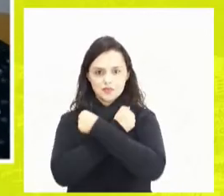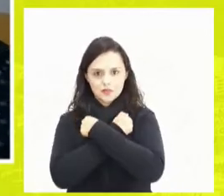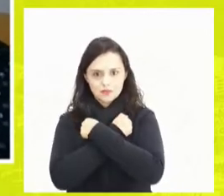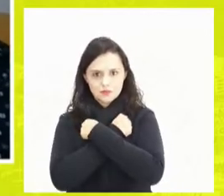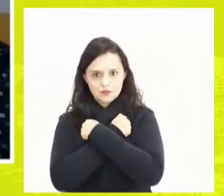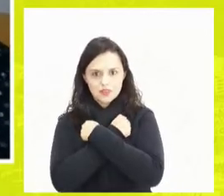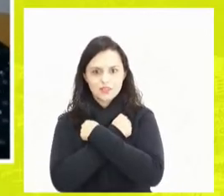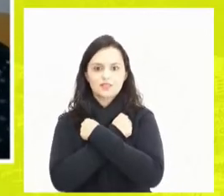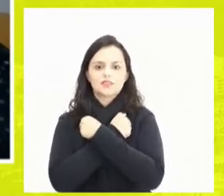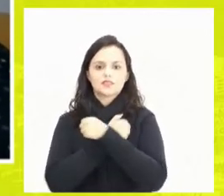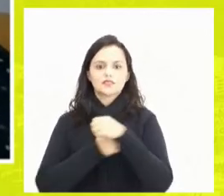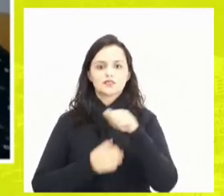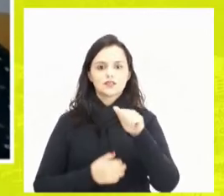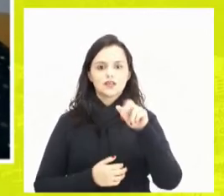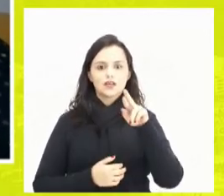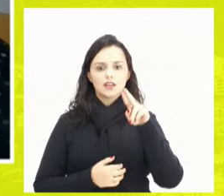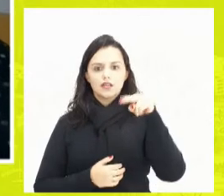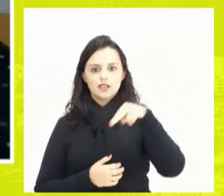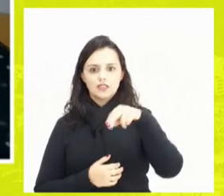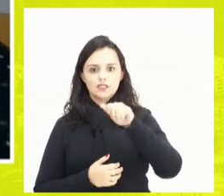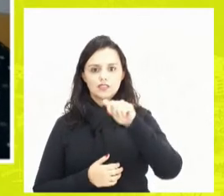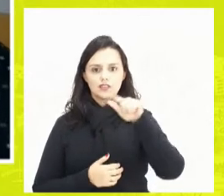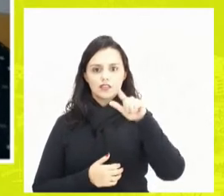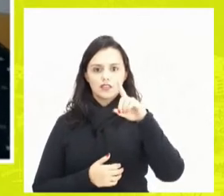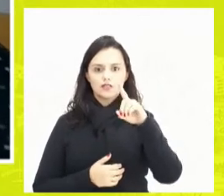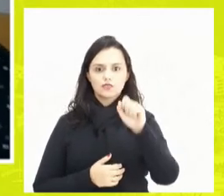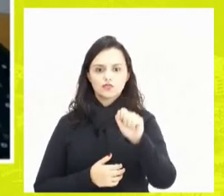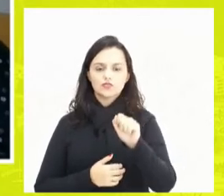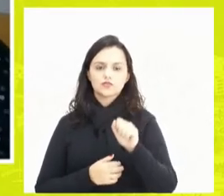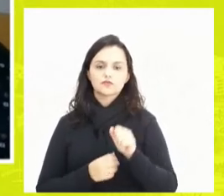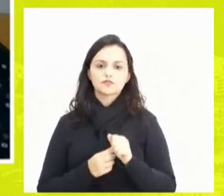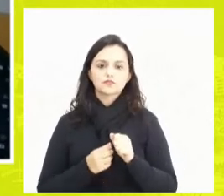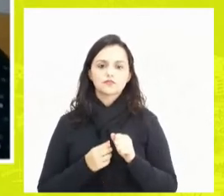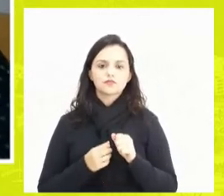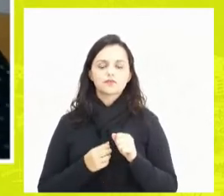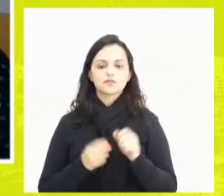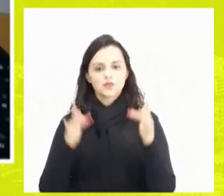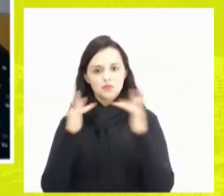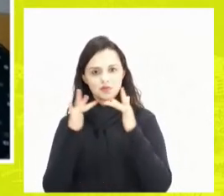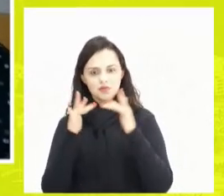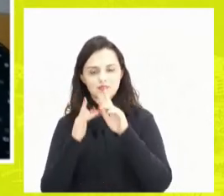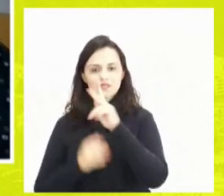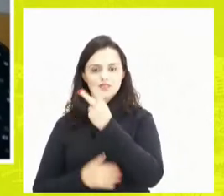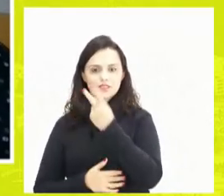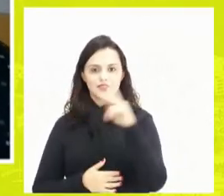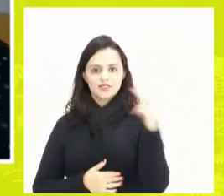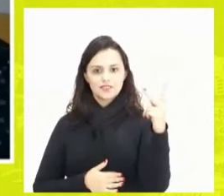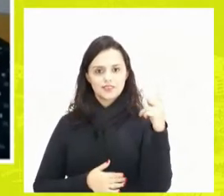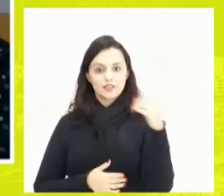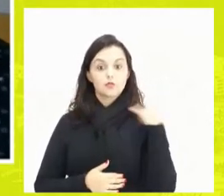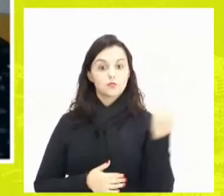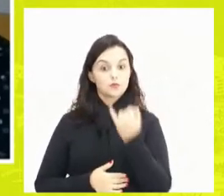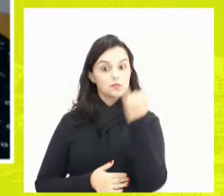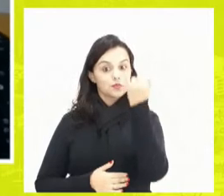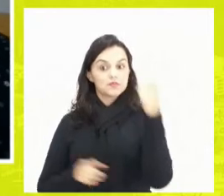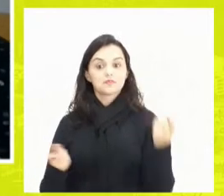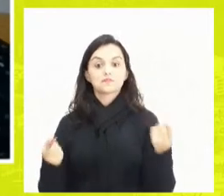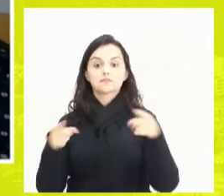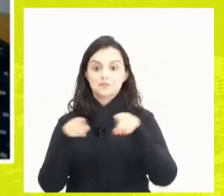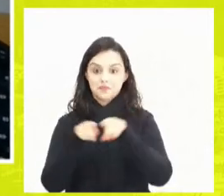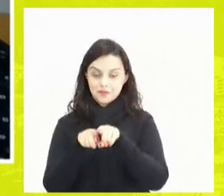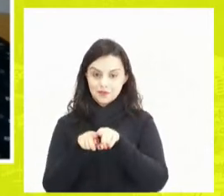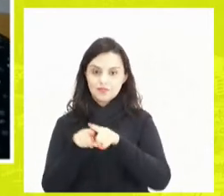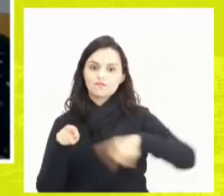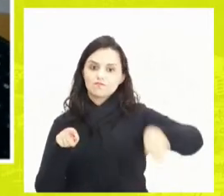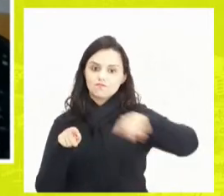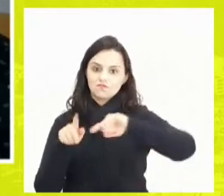uh greetings ahmed and it's really important for us to have these partners for us to be able